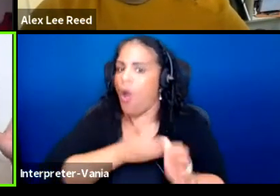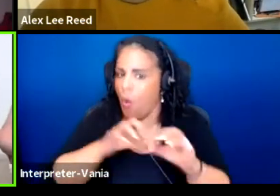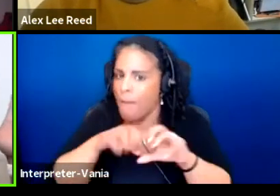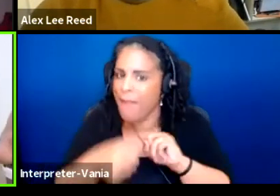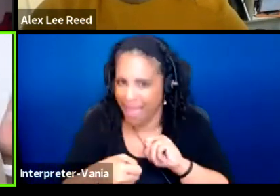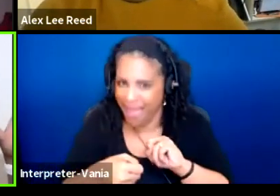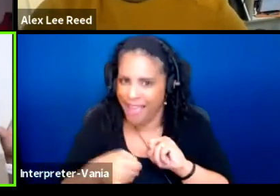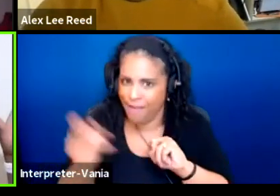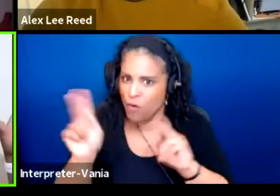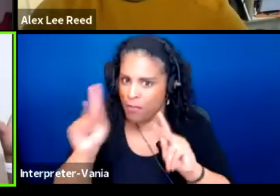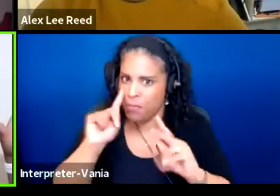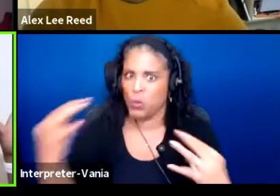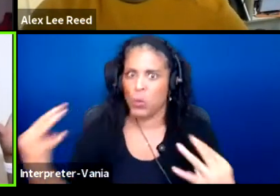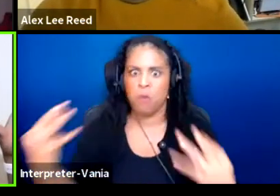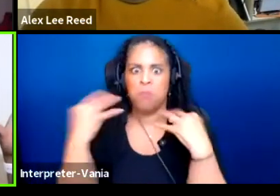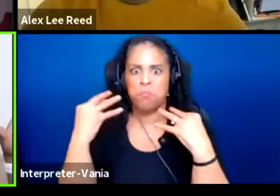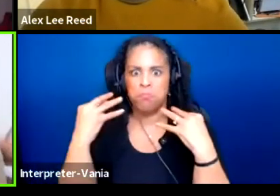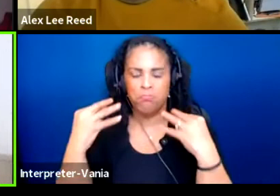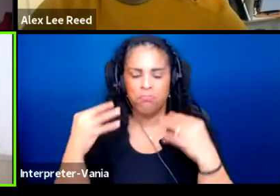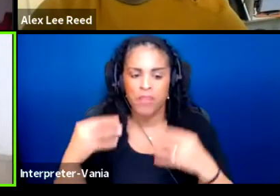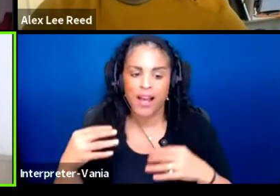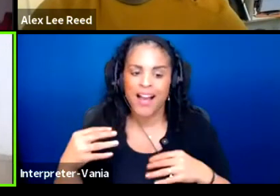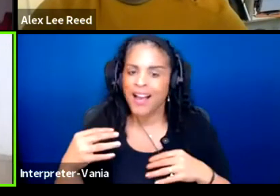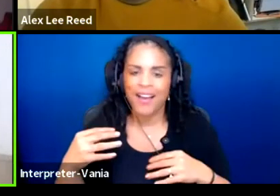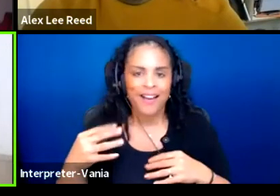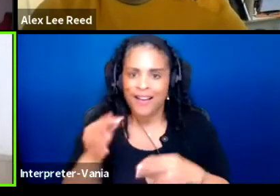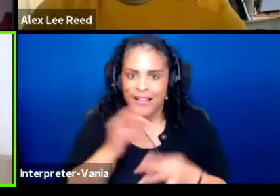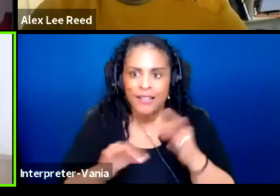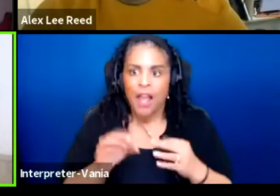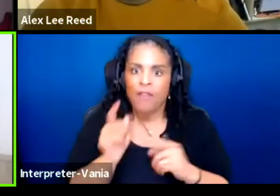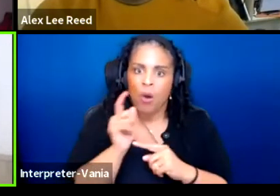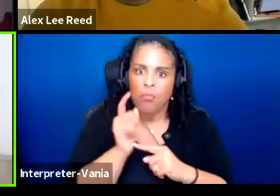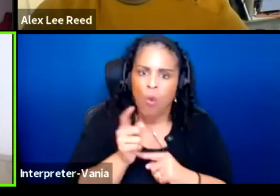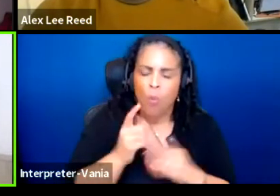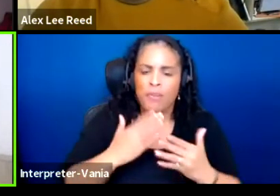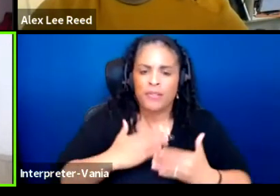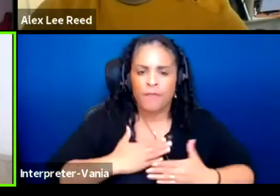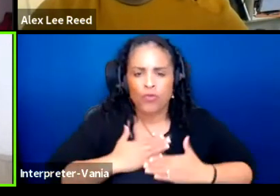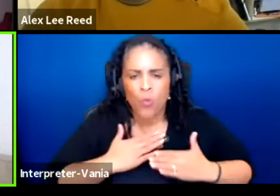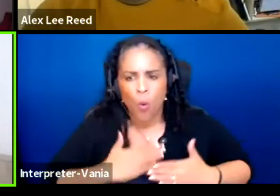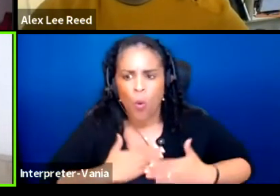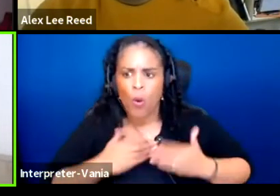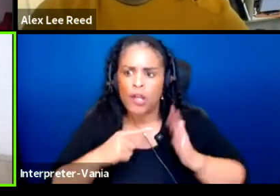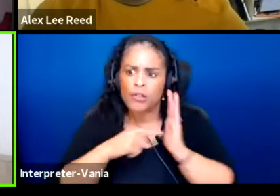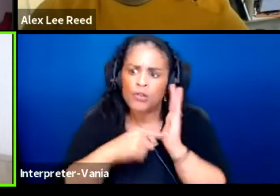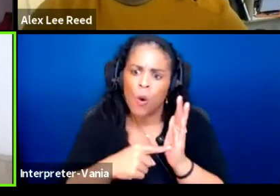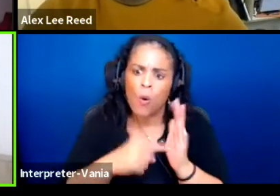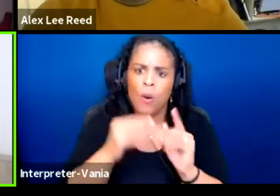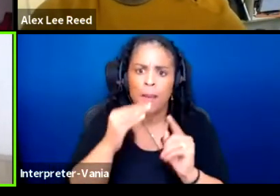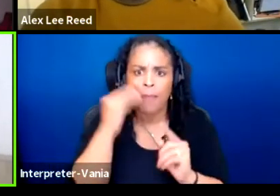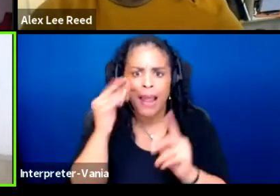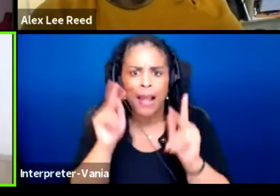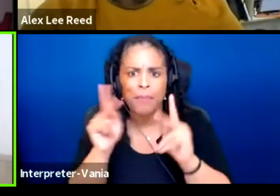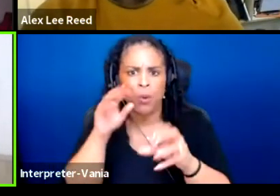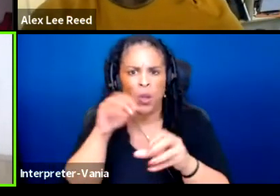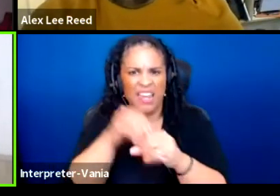adulation, instead of our moments of joy and just showing Black people in their humanness, which is what